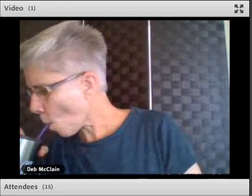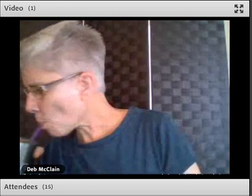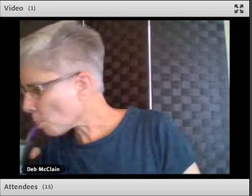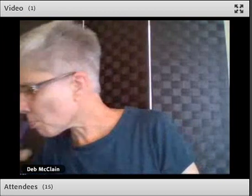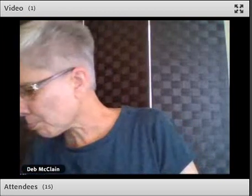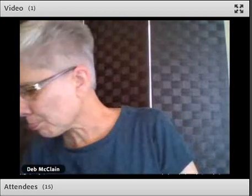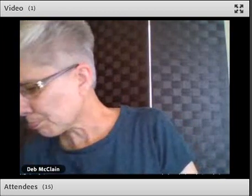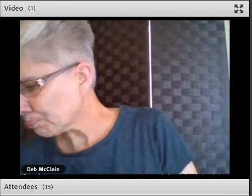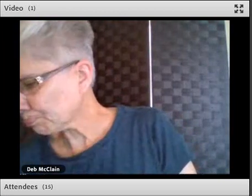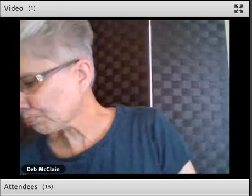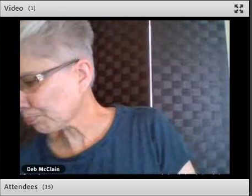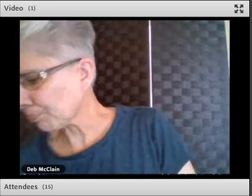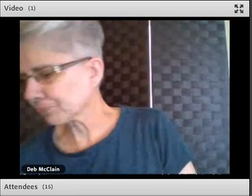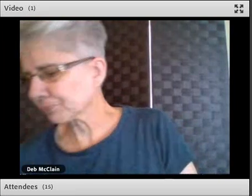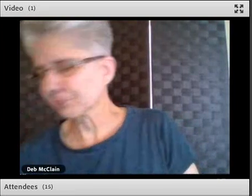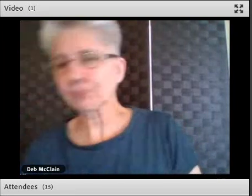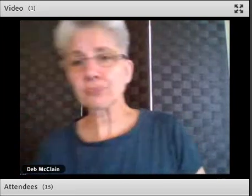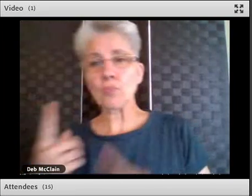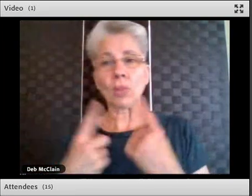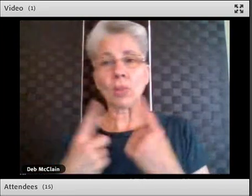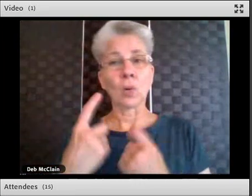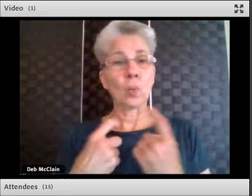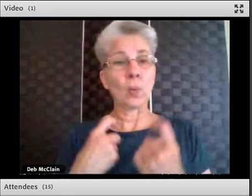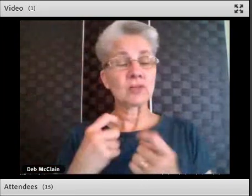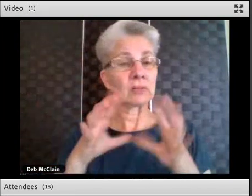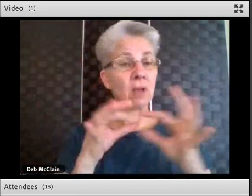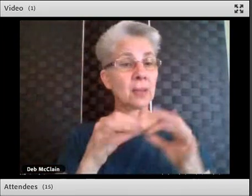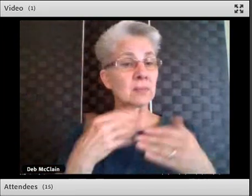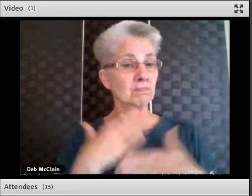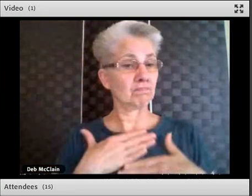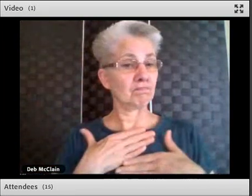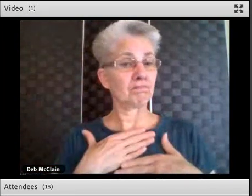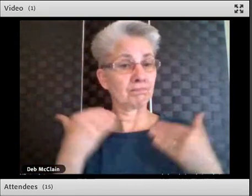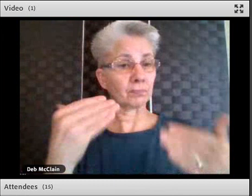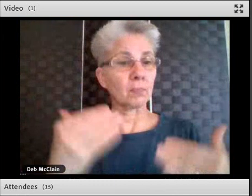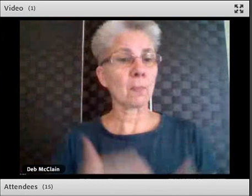Any questions or comments? Please feel free to chime in.